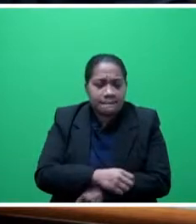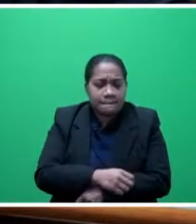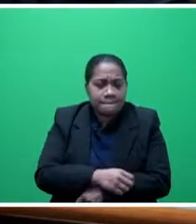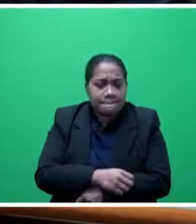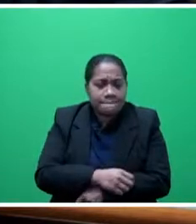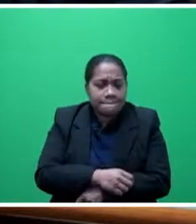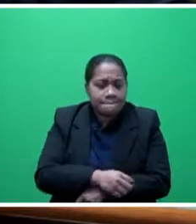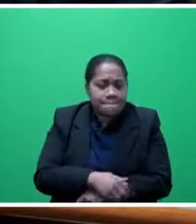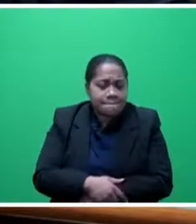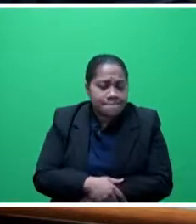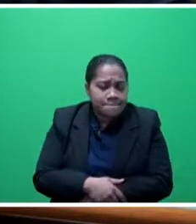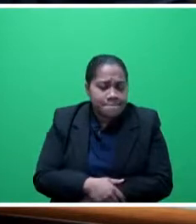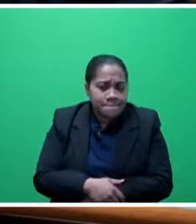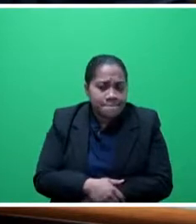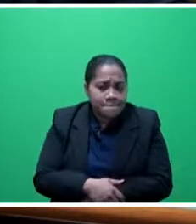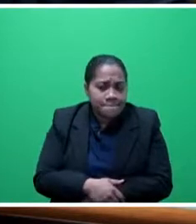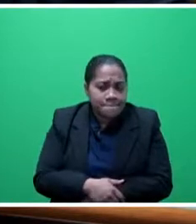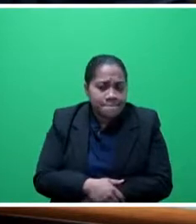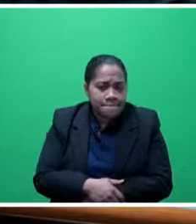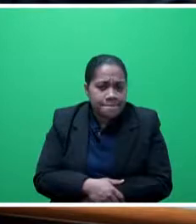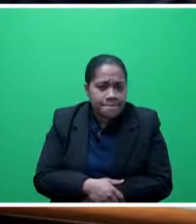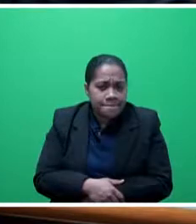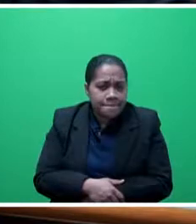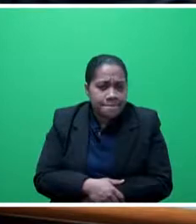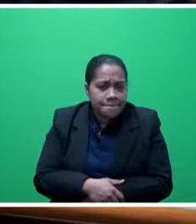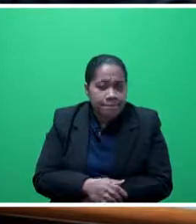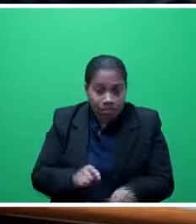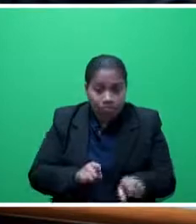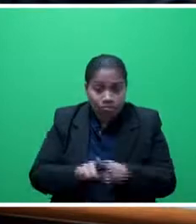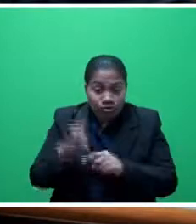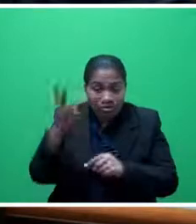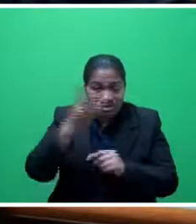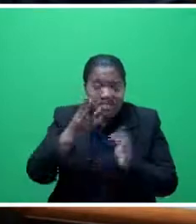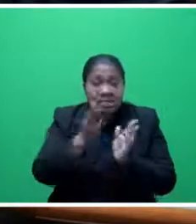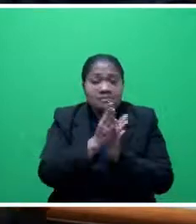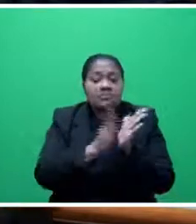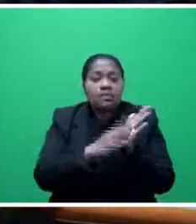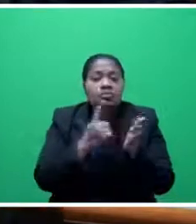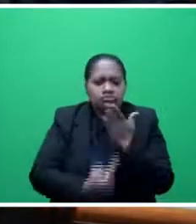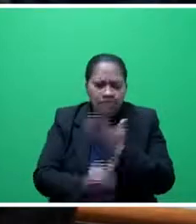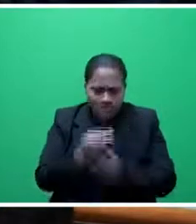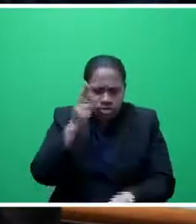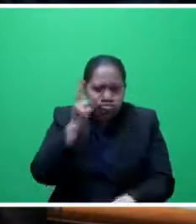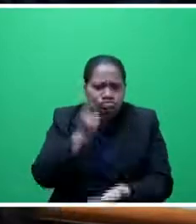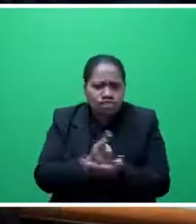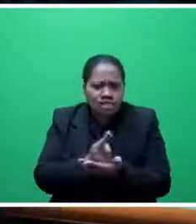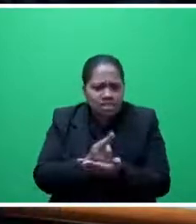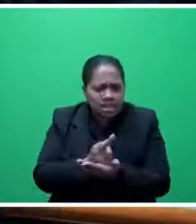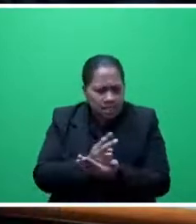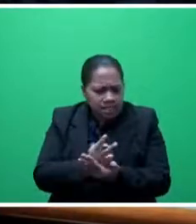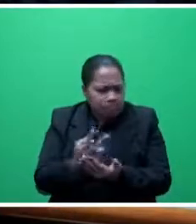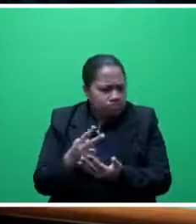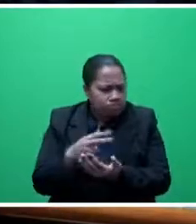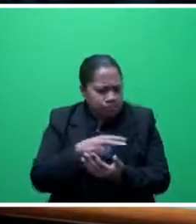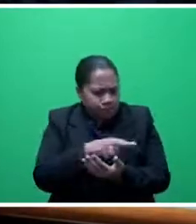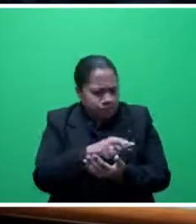most of the 13 bills, Mr. Speaker, is really to do with the